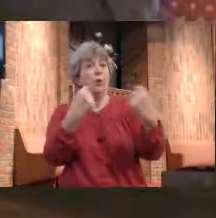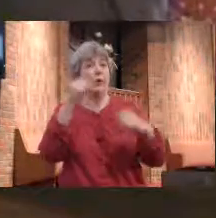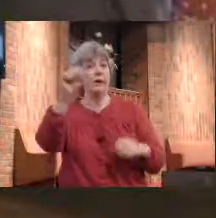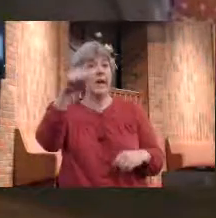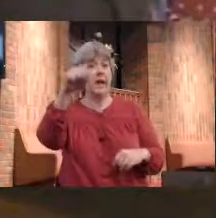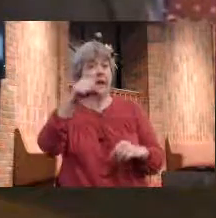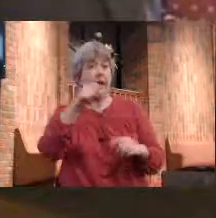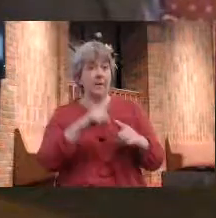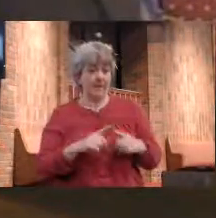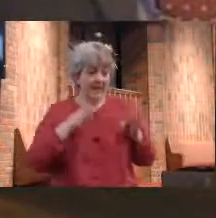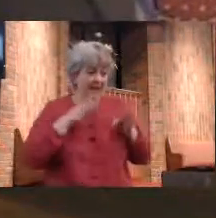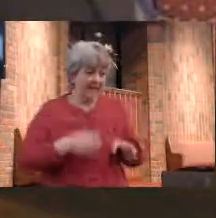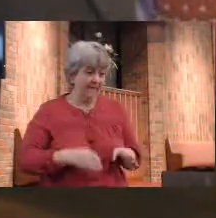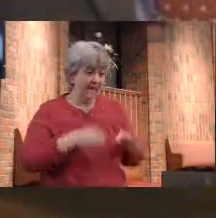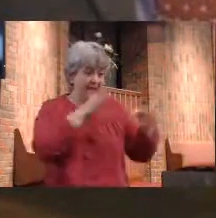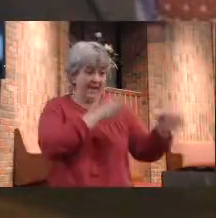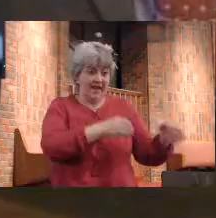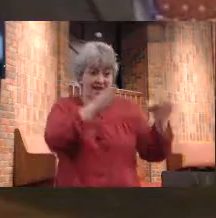But individually,